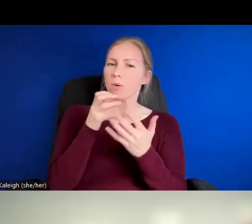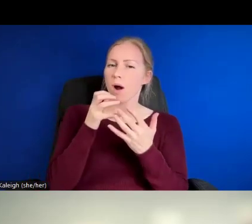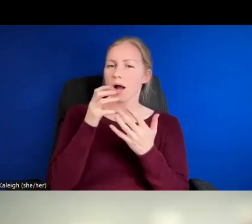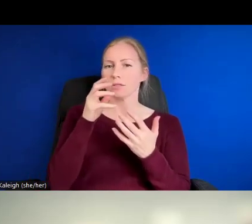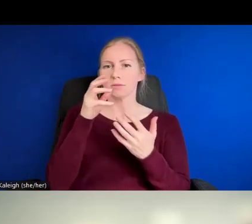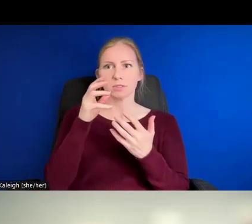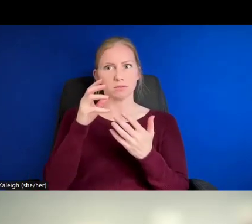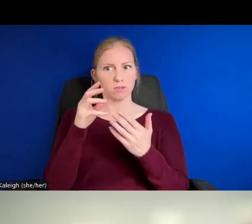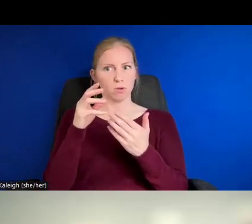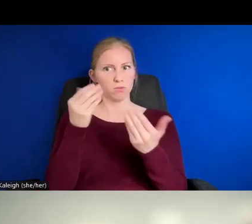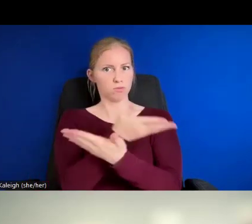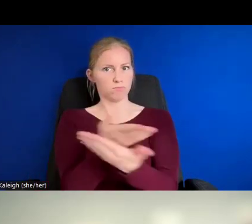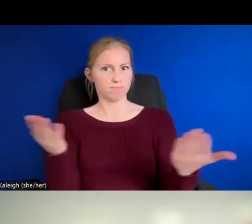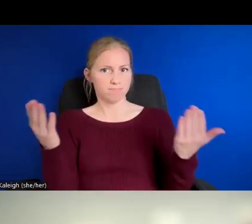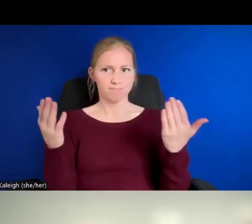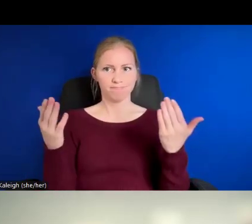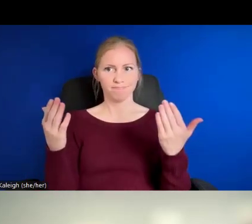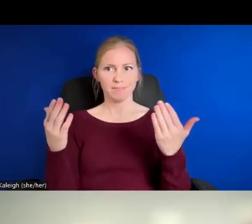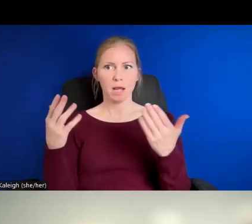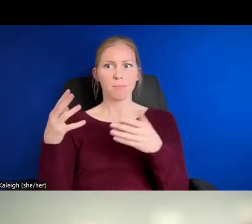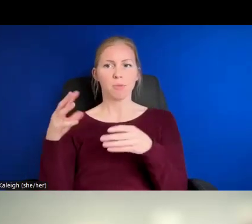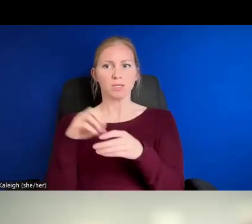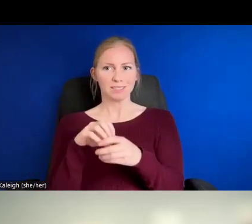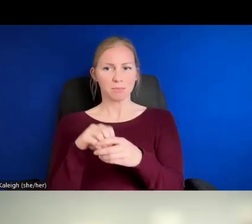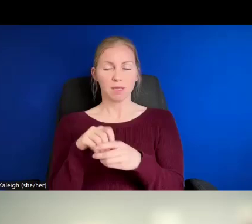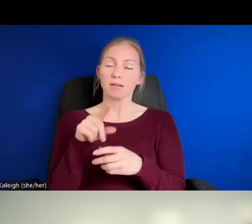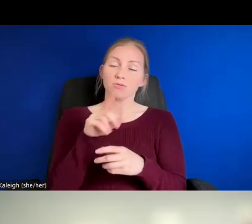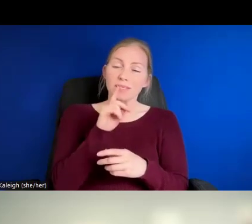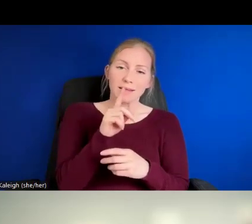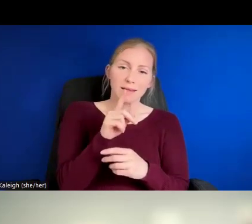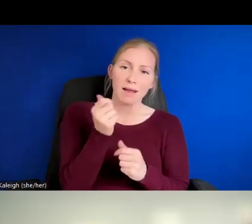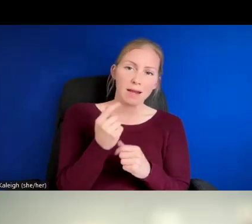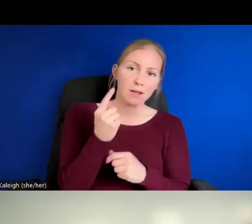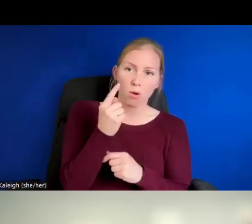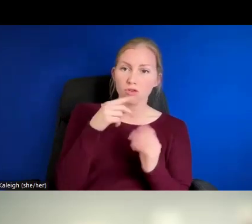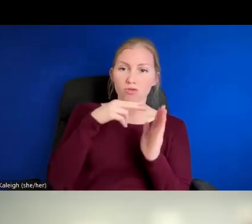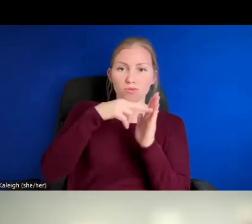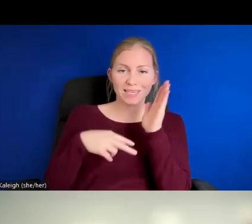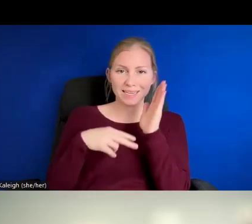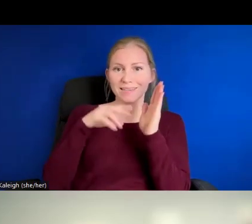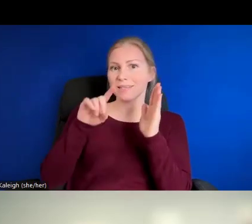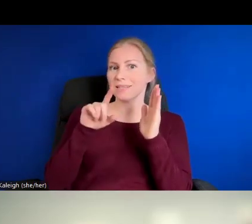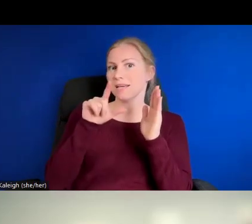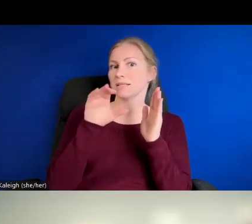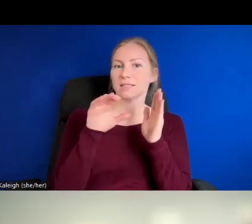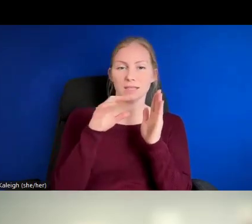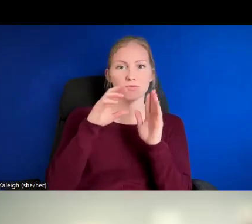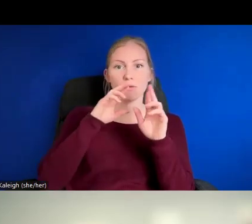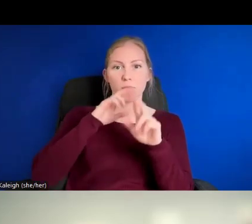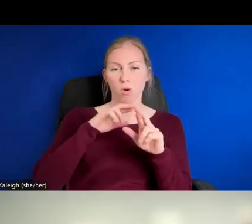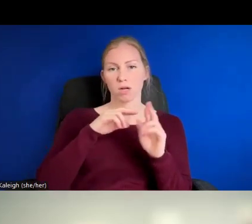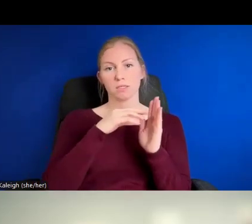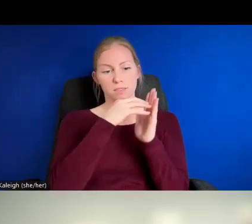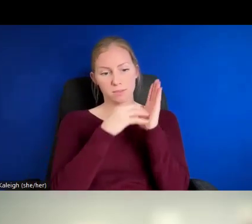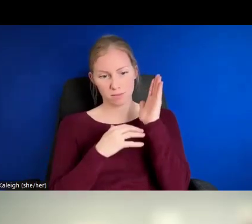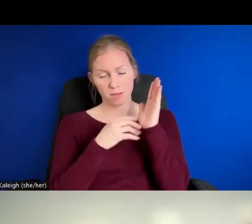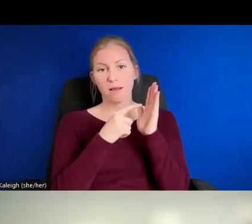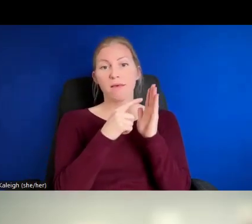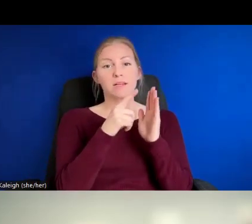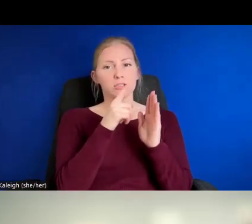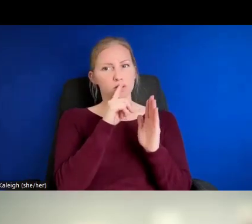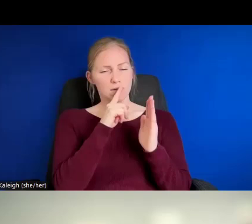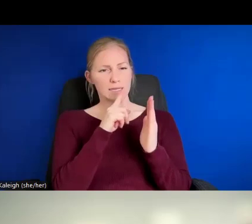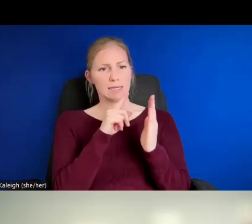for everyone participating and frankly anyone who reads DLC's reports to really internalize